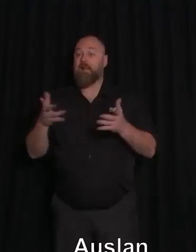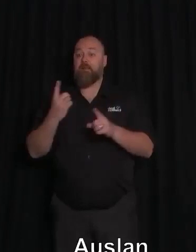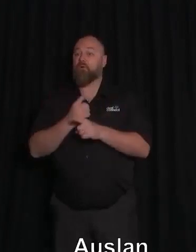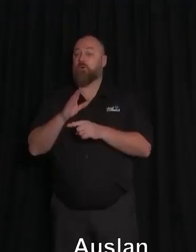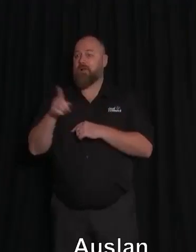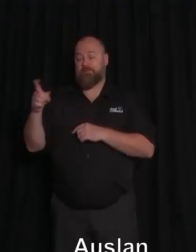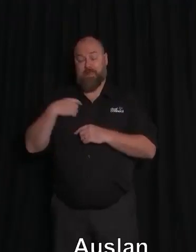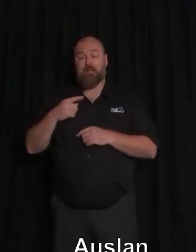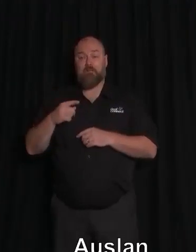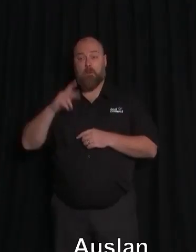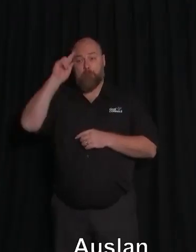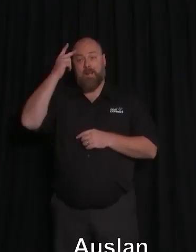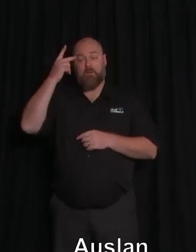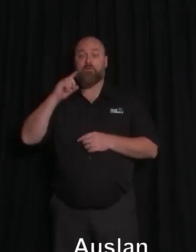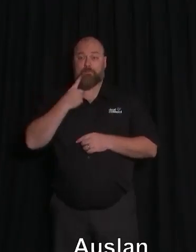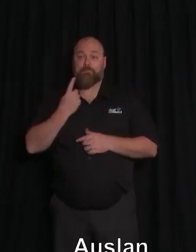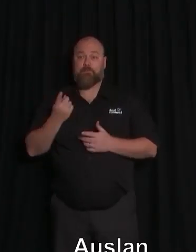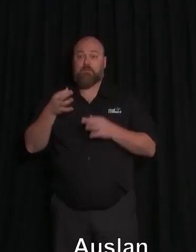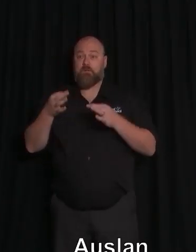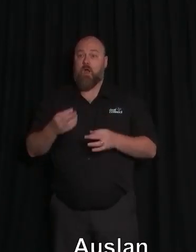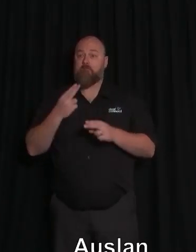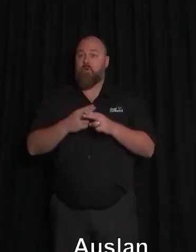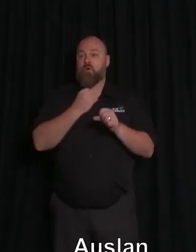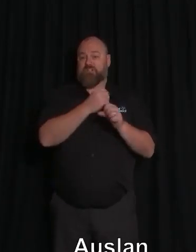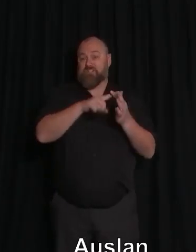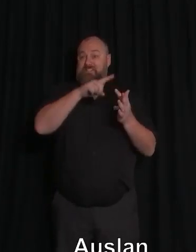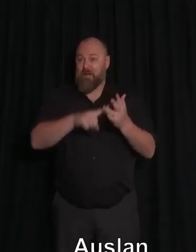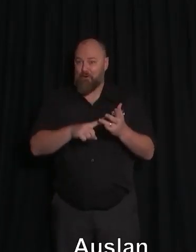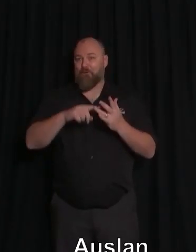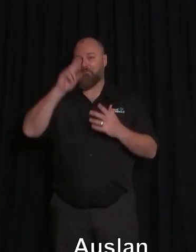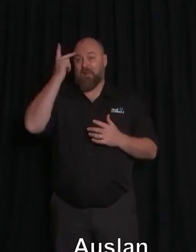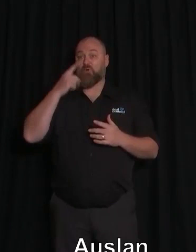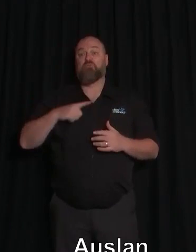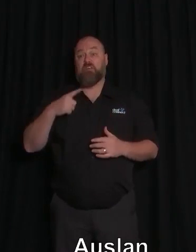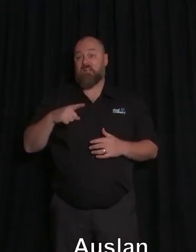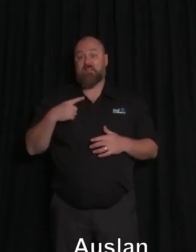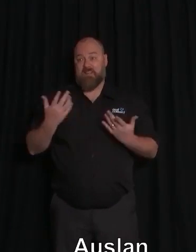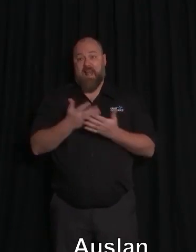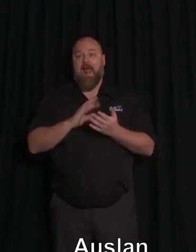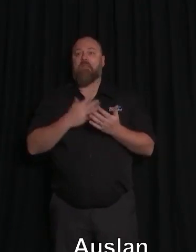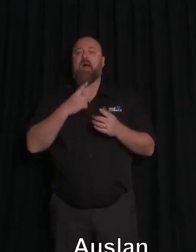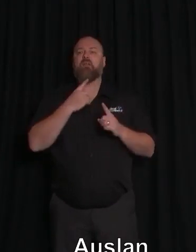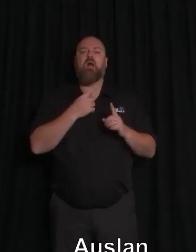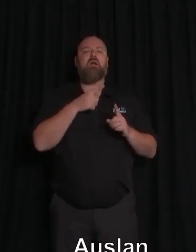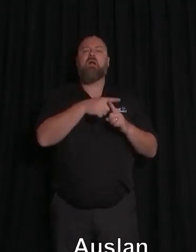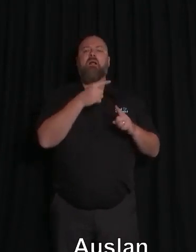choice made for geopolitical reasons and the impact in different regions of the world.